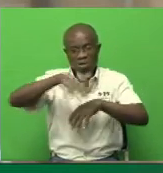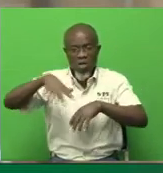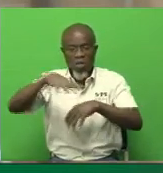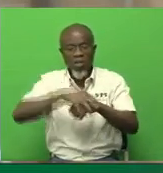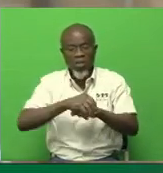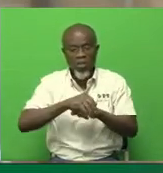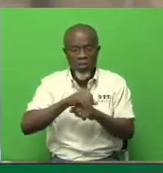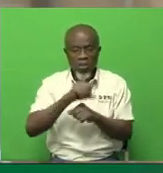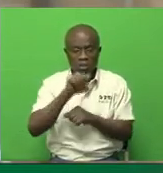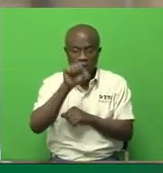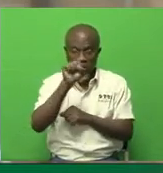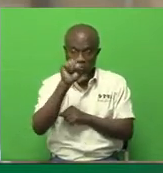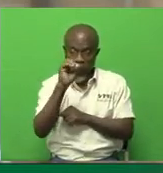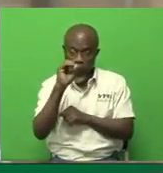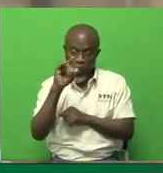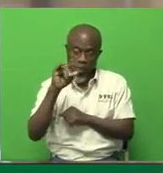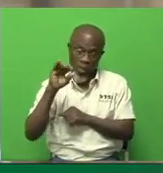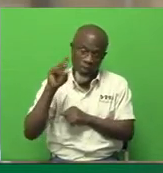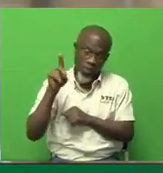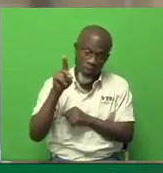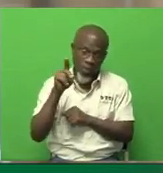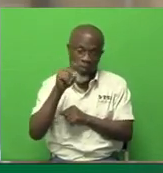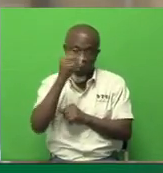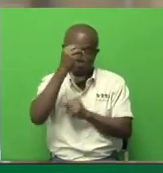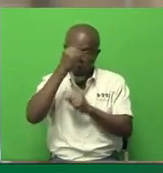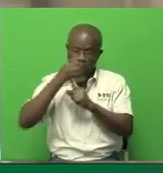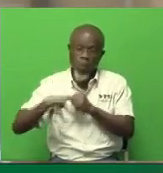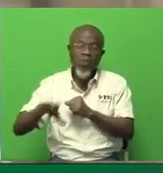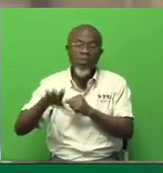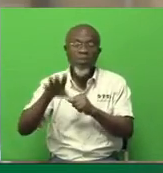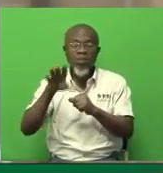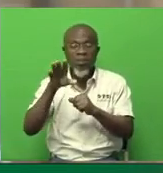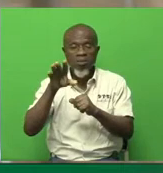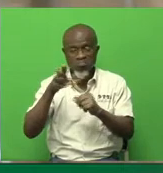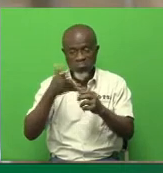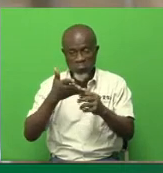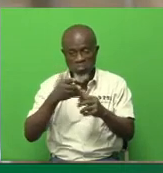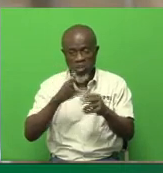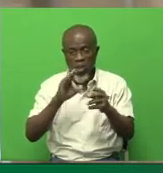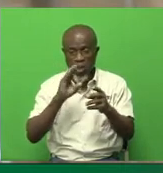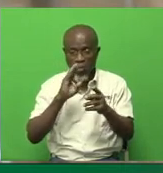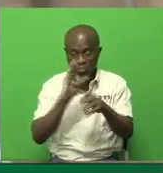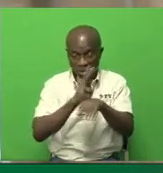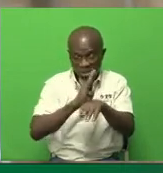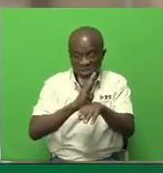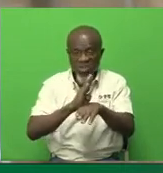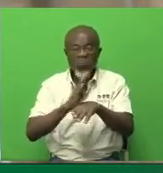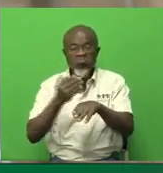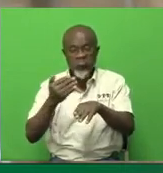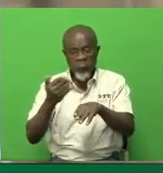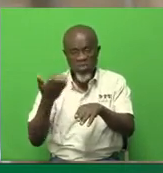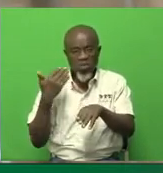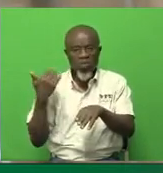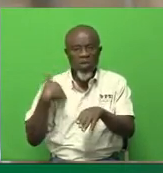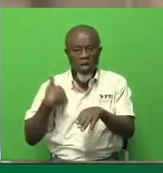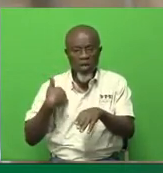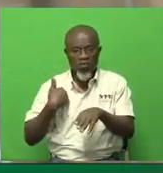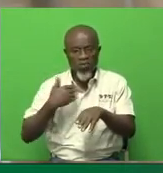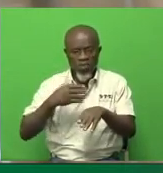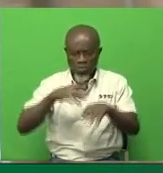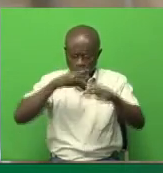Tobago would have completed this typographic and hydrographic surveys it's cadastral survey it's geotechnical and groundwater